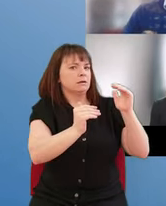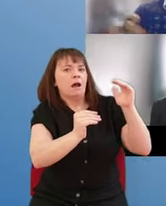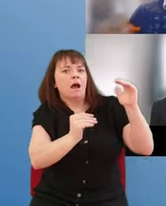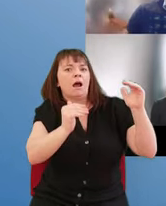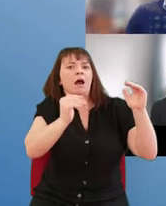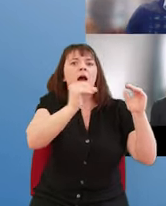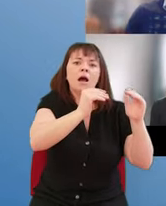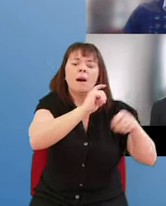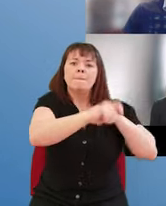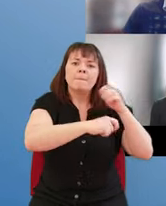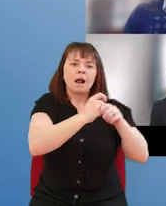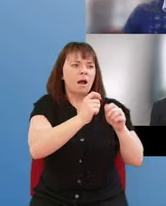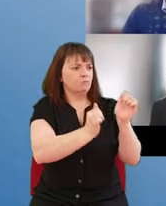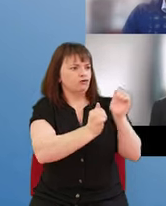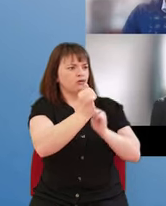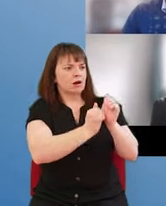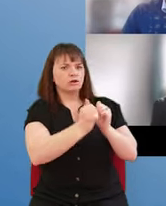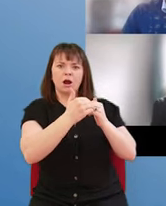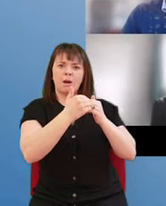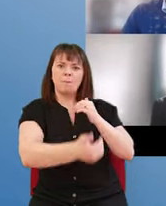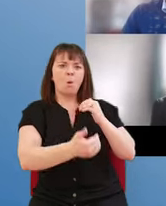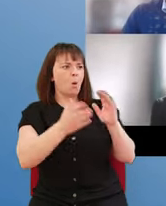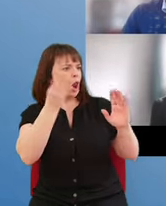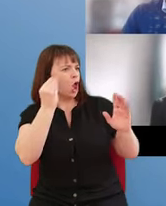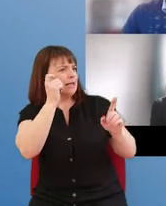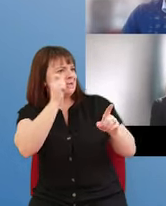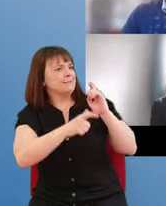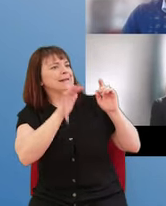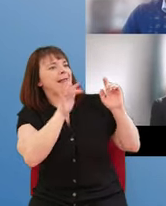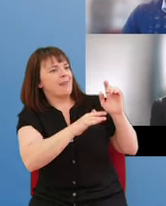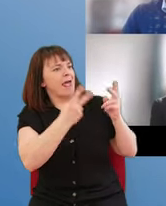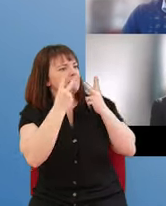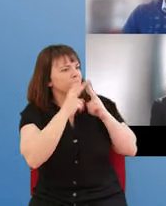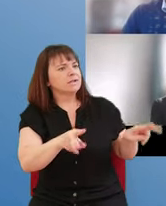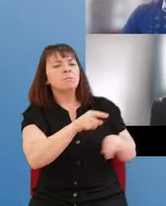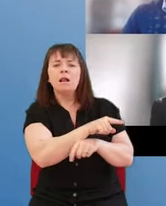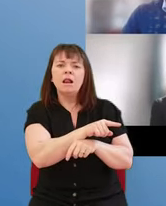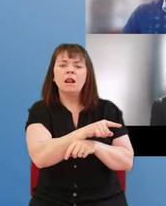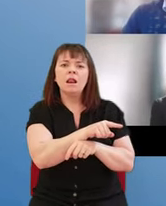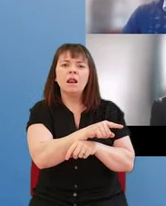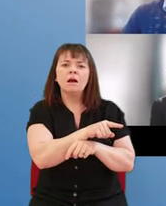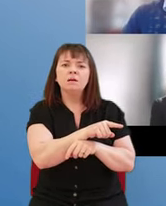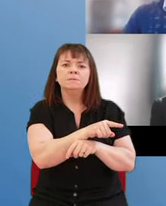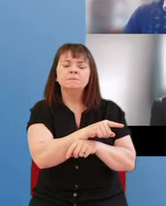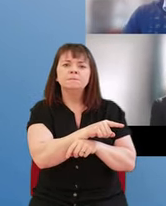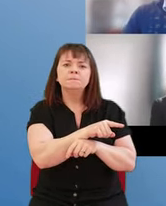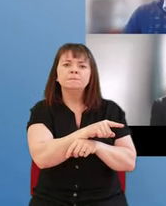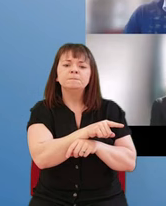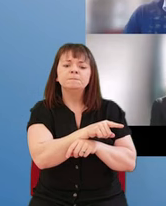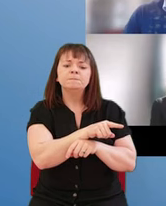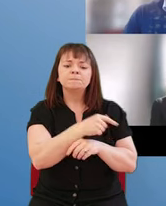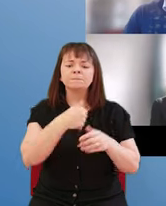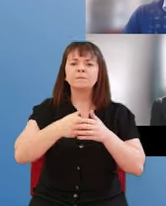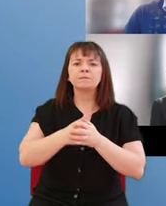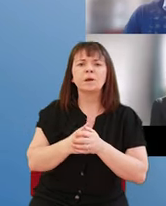is sitting at every stages of our governance structures around this program. And as it stands, I know there's huge